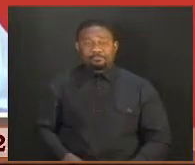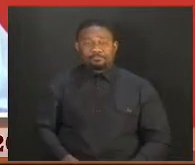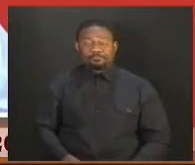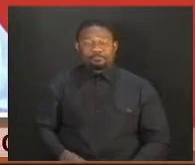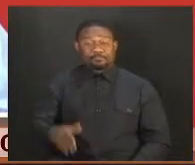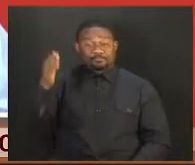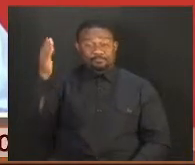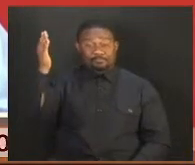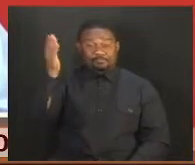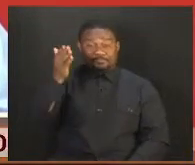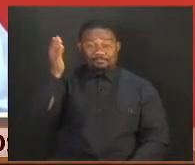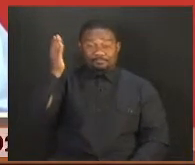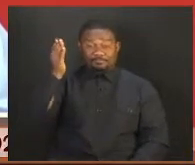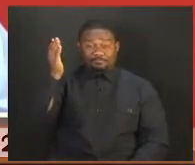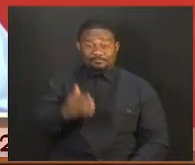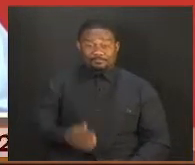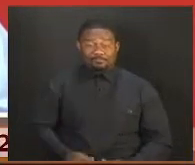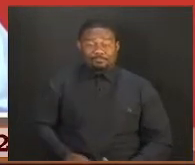statements.